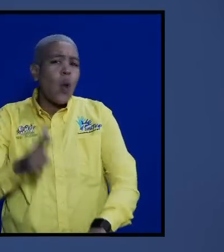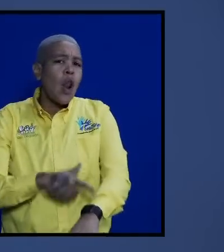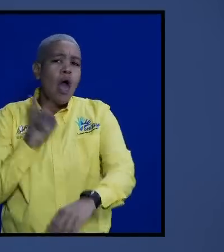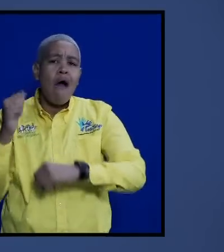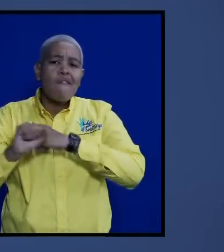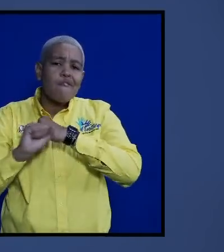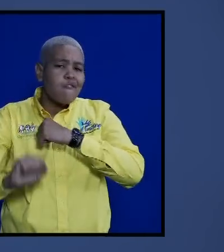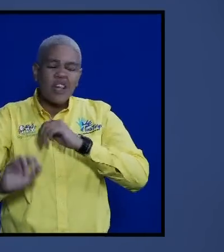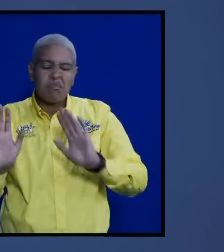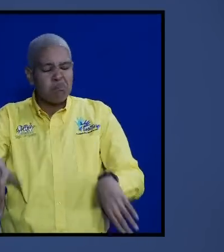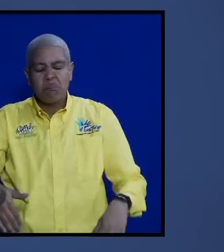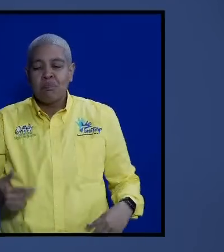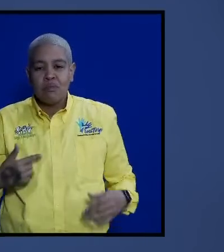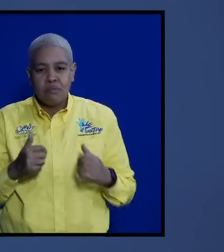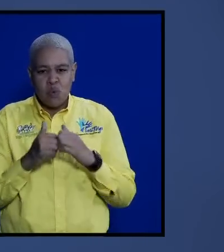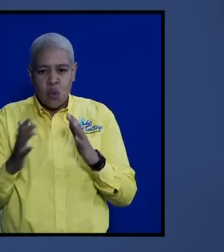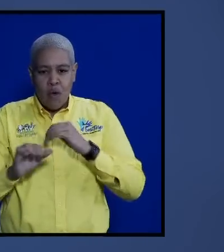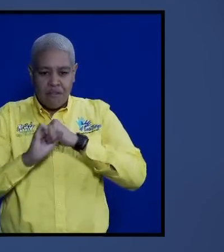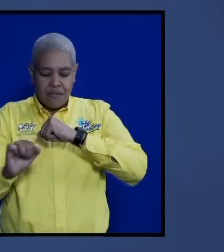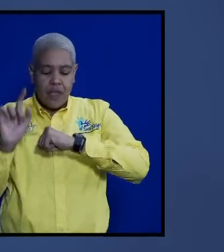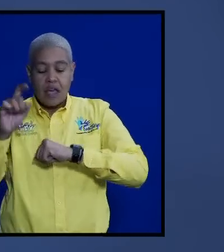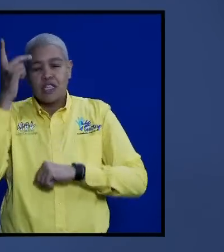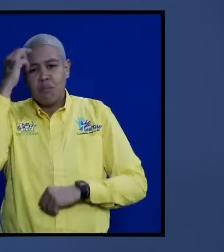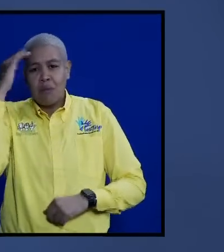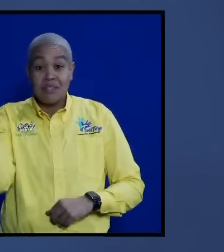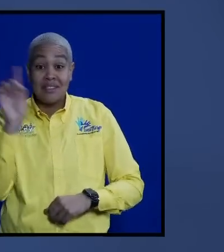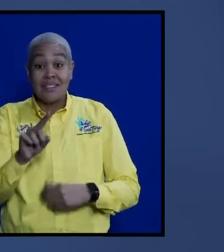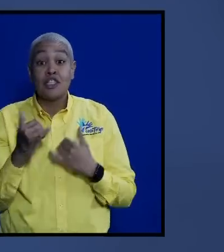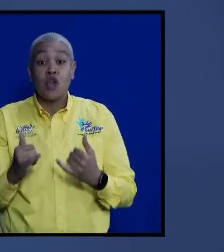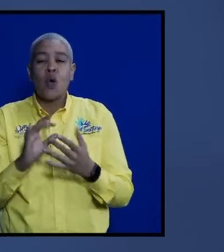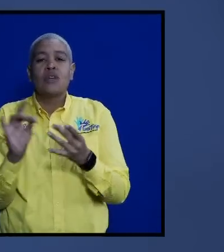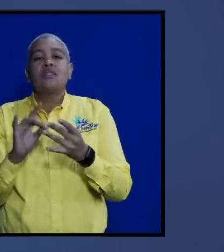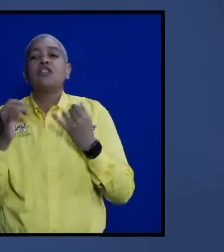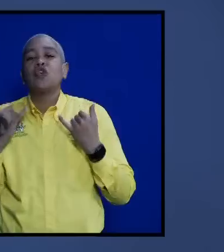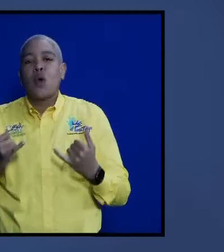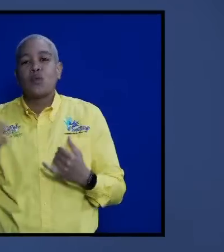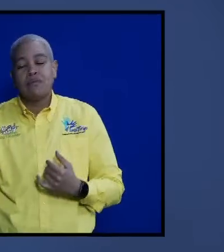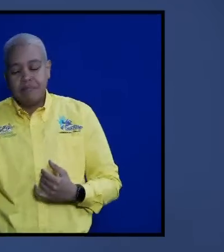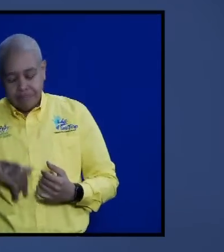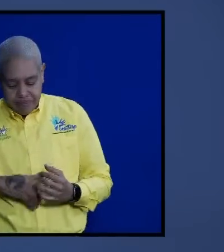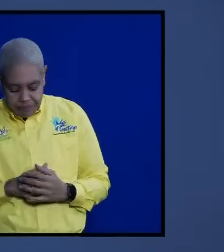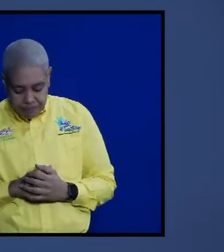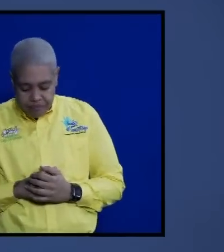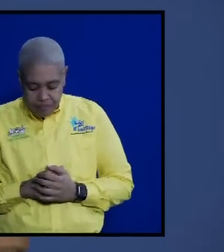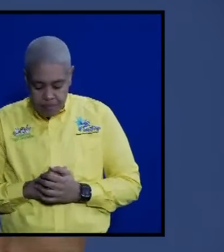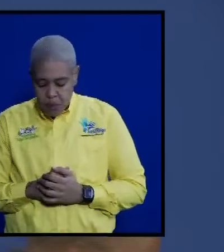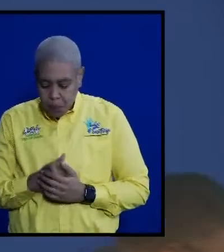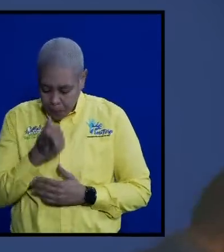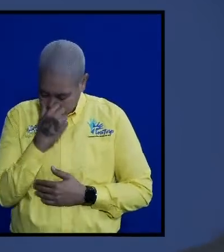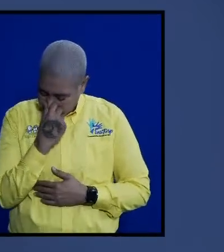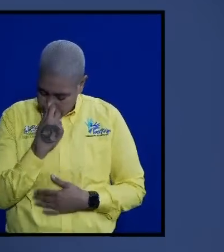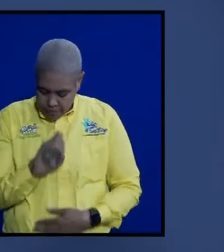so without further ado, I will ask the Prime Minister to come and make his presentation. Prime Minister.